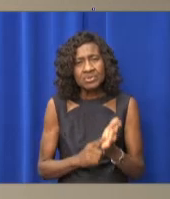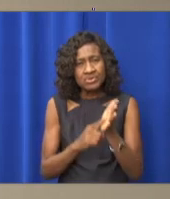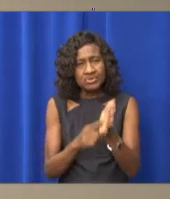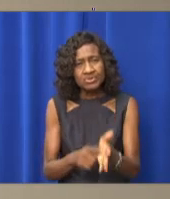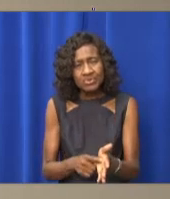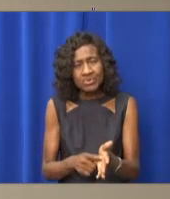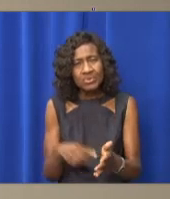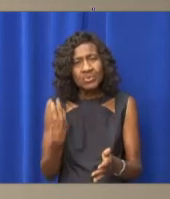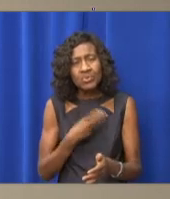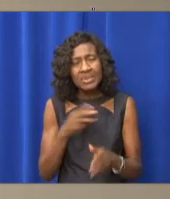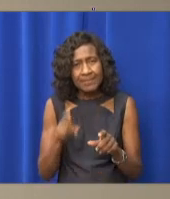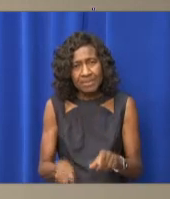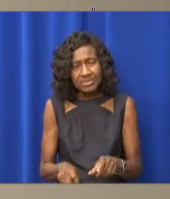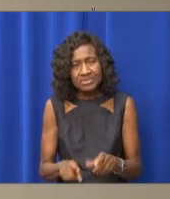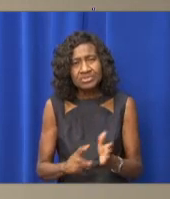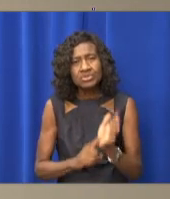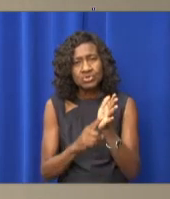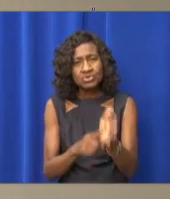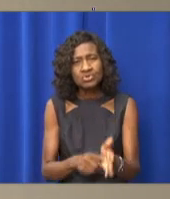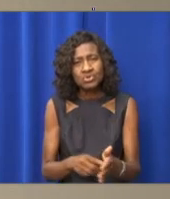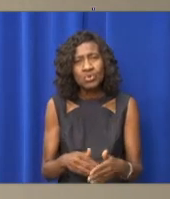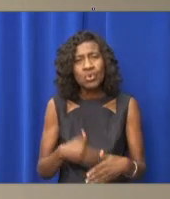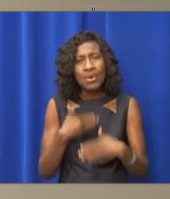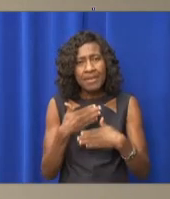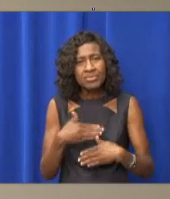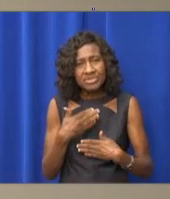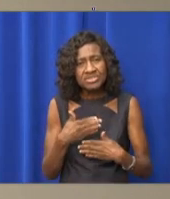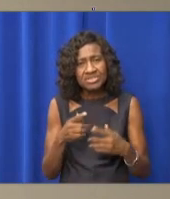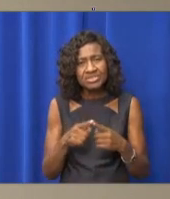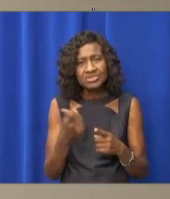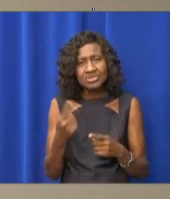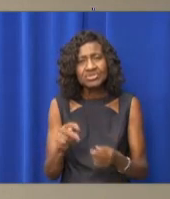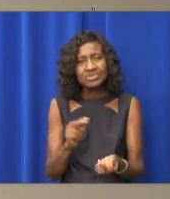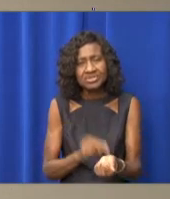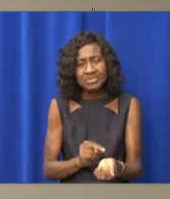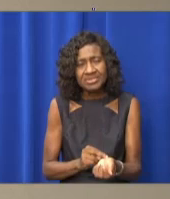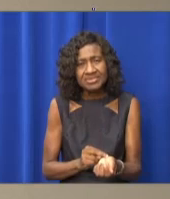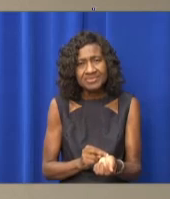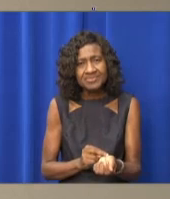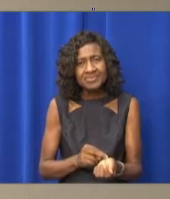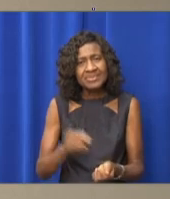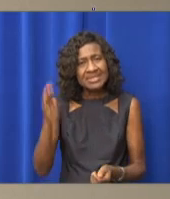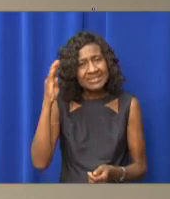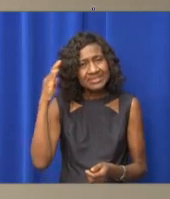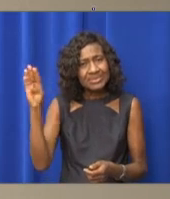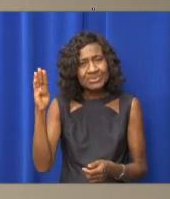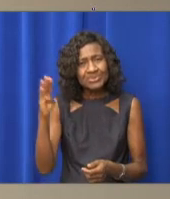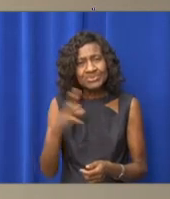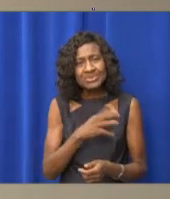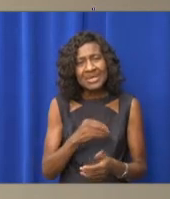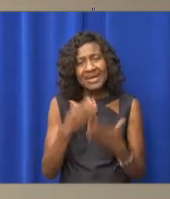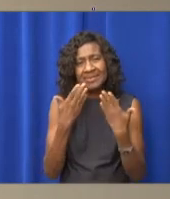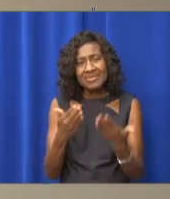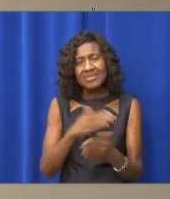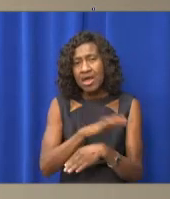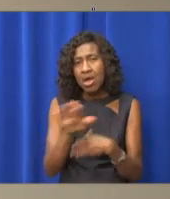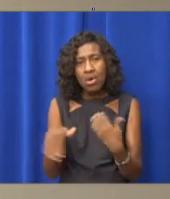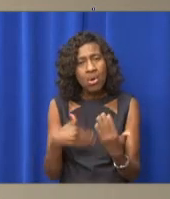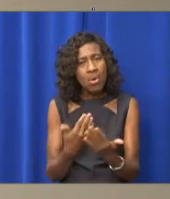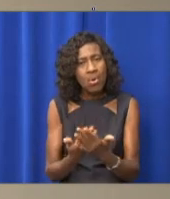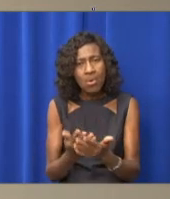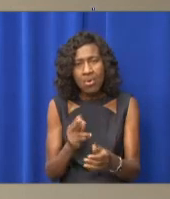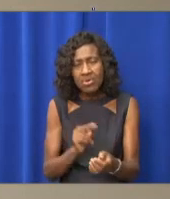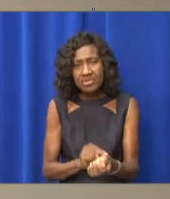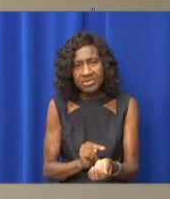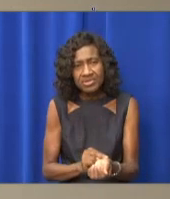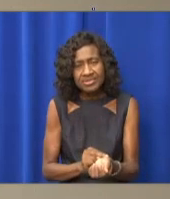these dedicated nurses. I salute and thank all nurses and midwives, whether in the public or private sector, for your commitment